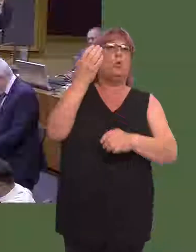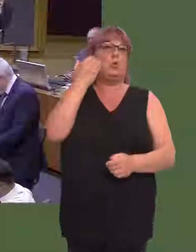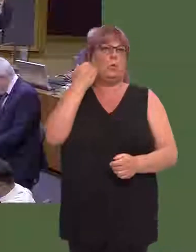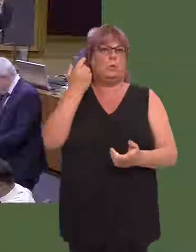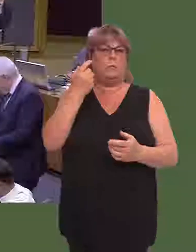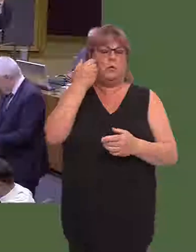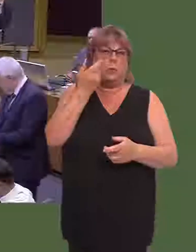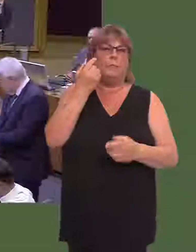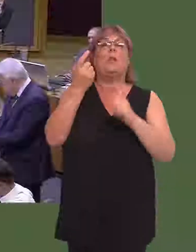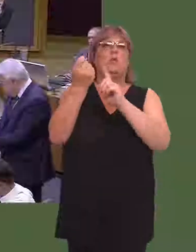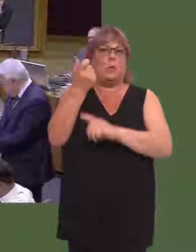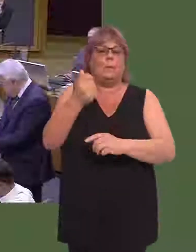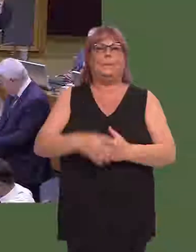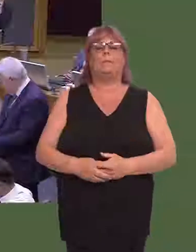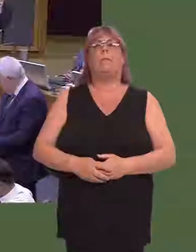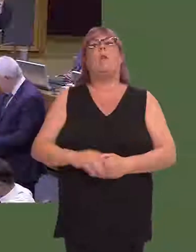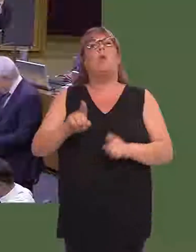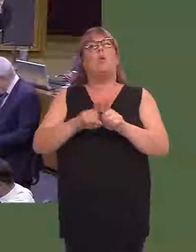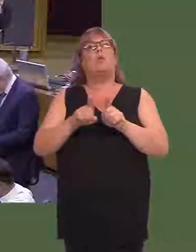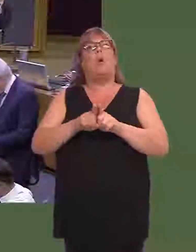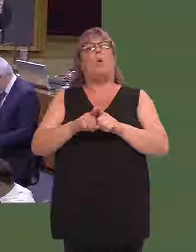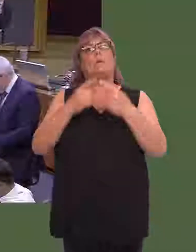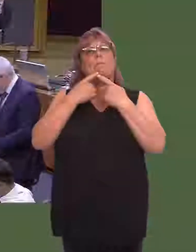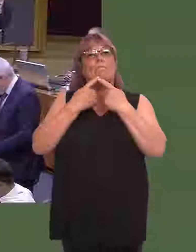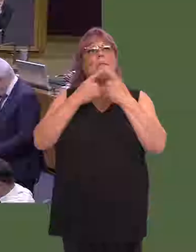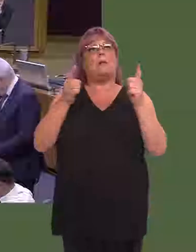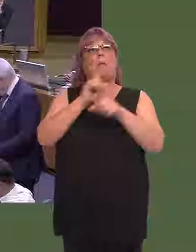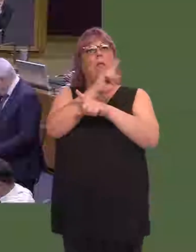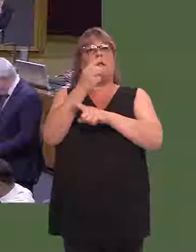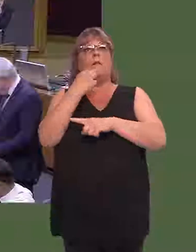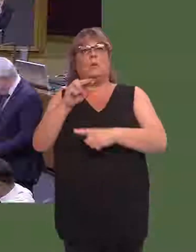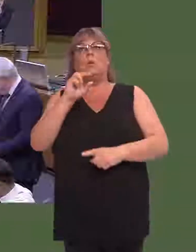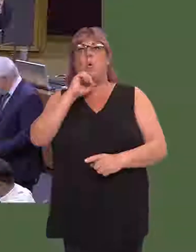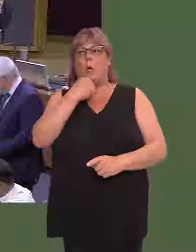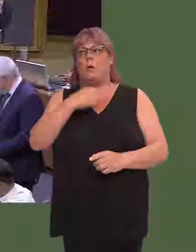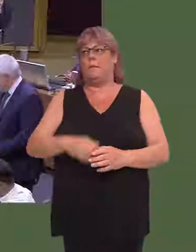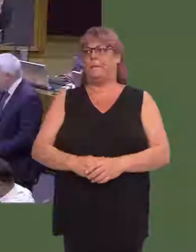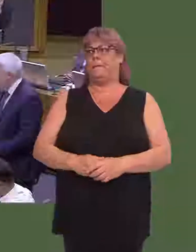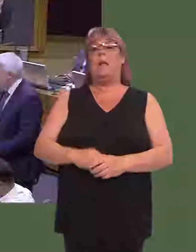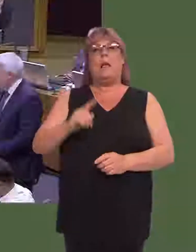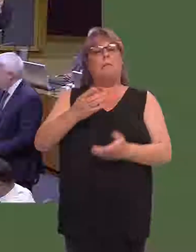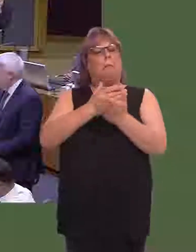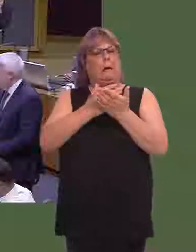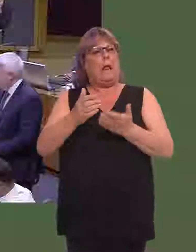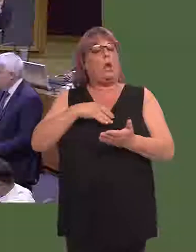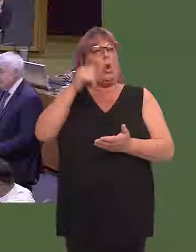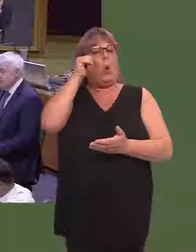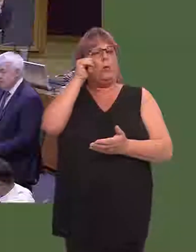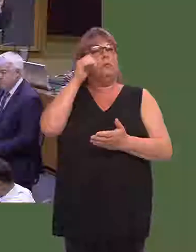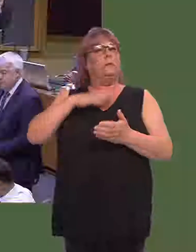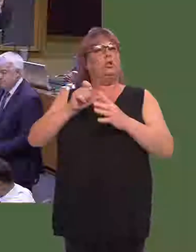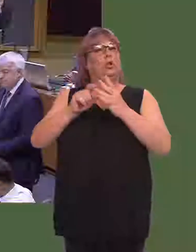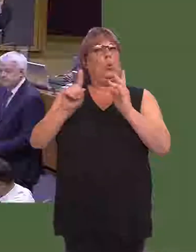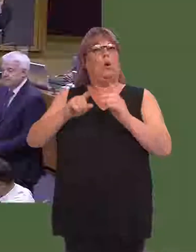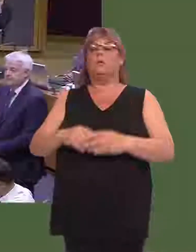Secretary has published a written statement. He will, as I say, make an oral statement on the review later this afternoon, and he has been clear about what he expects